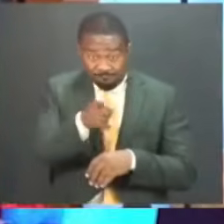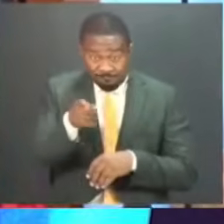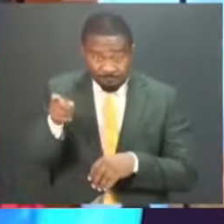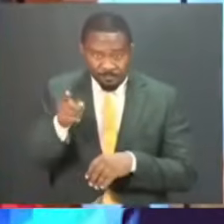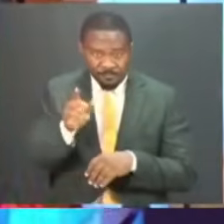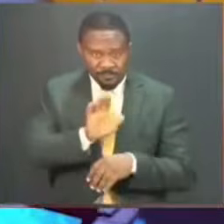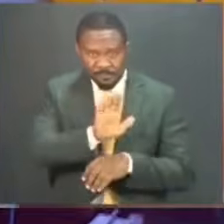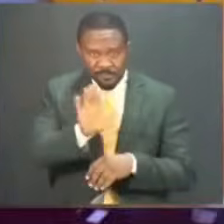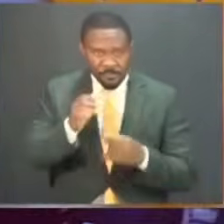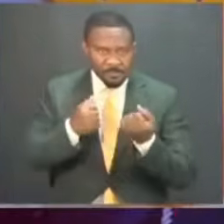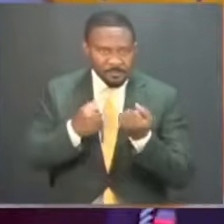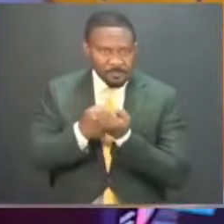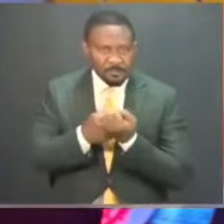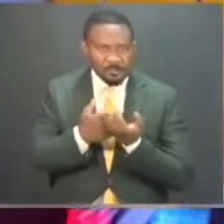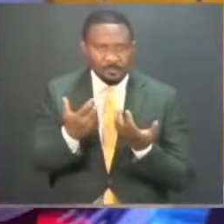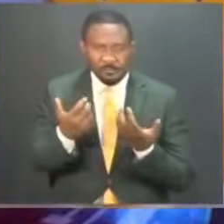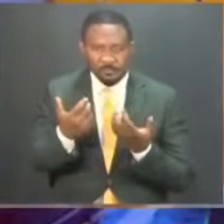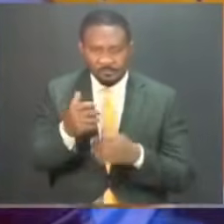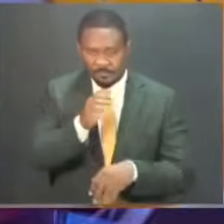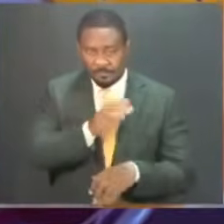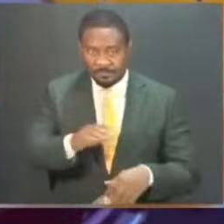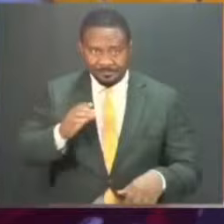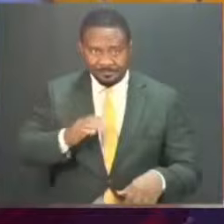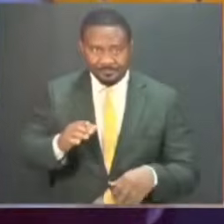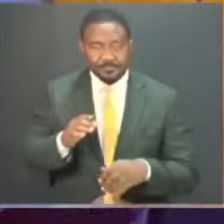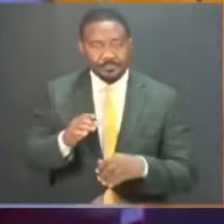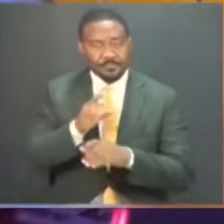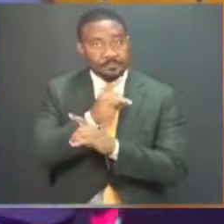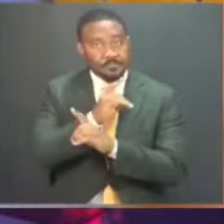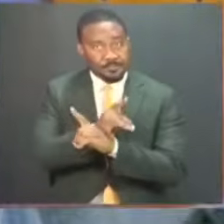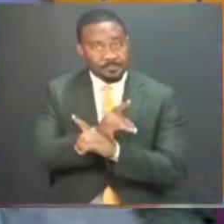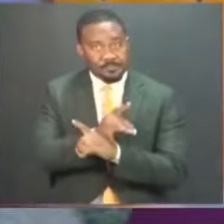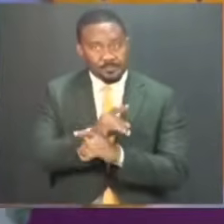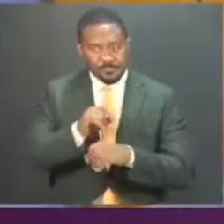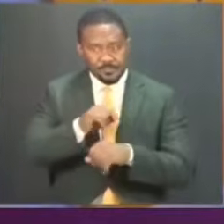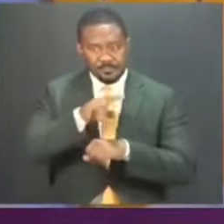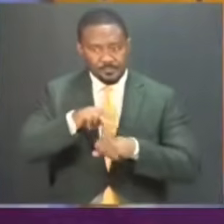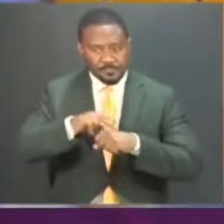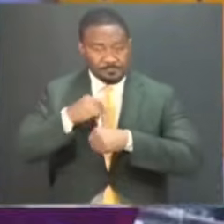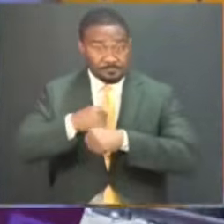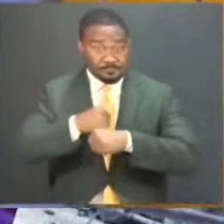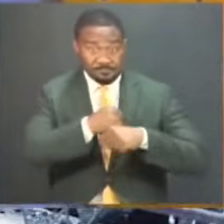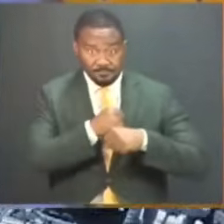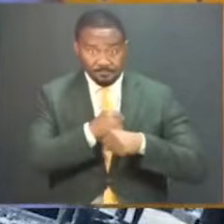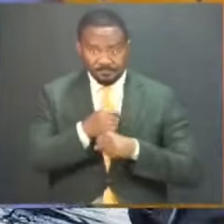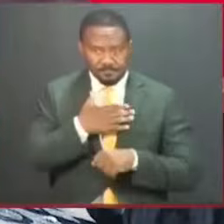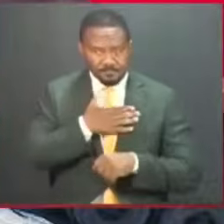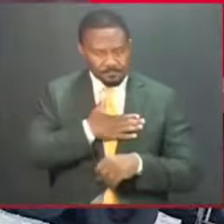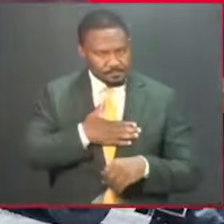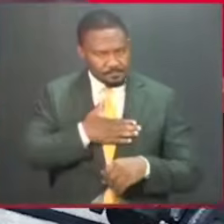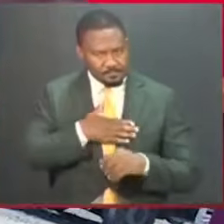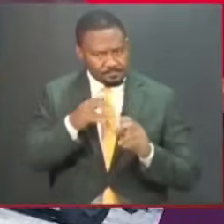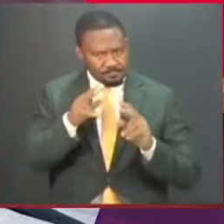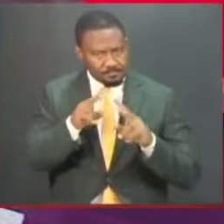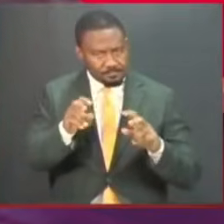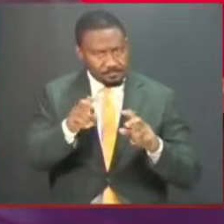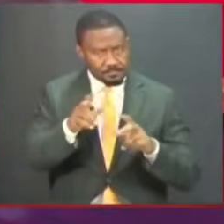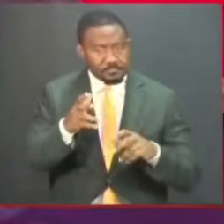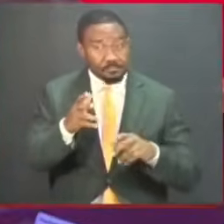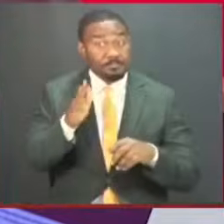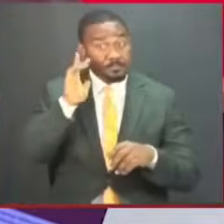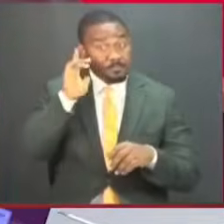the Committee on Defense and Interior, please follow up on this matter. And later on,